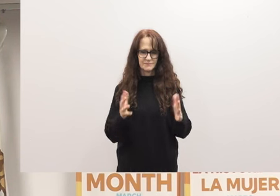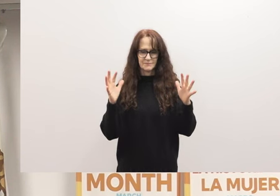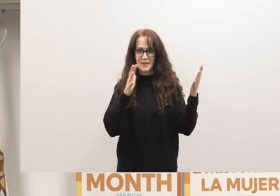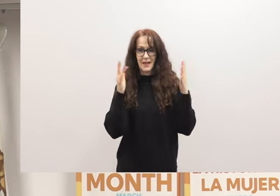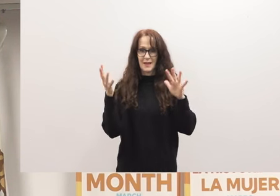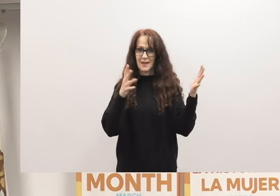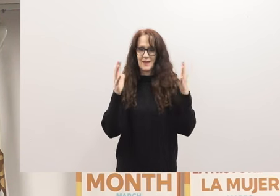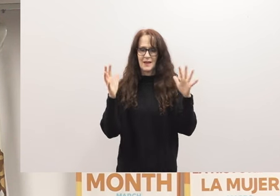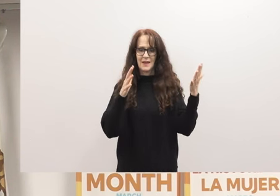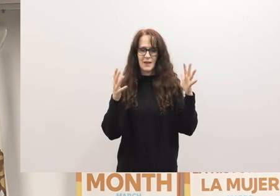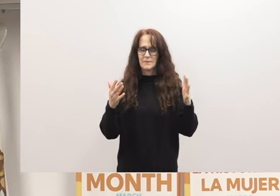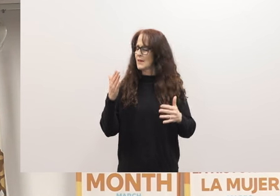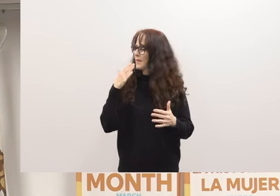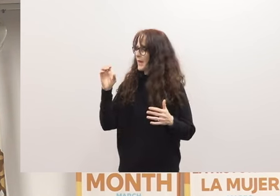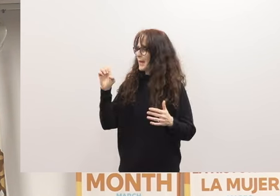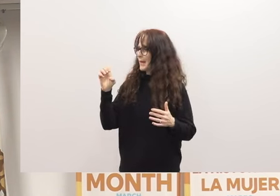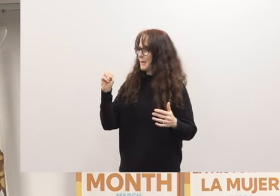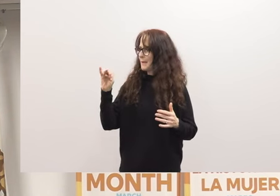Thank you, Emilio.